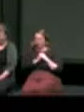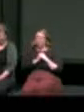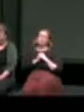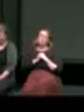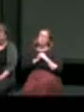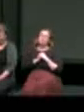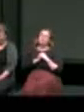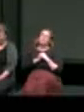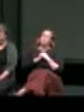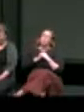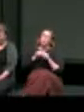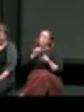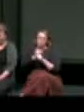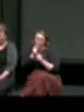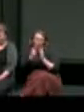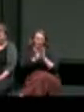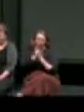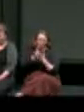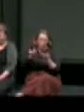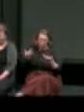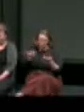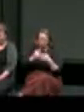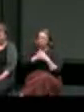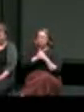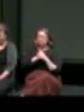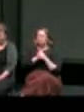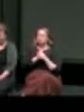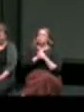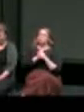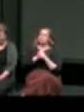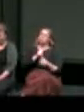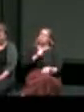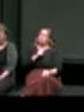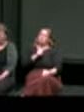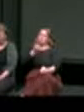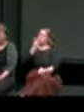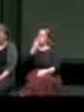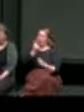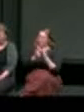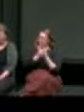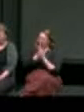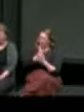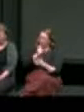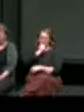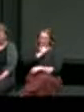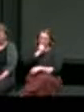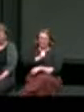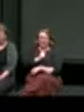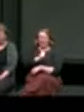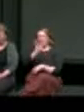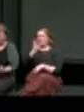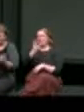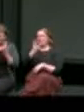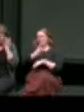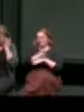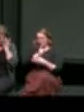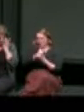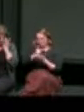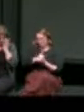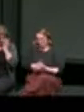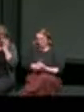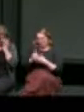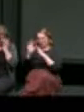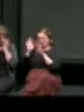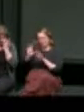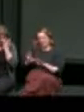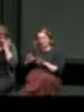Work hours, public impact. So work hours are 12 hours a day, 6 days a week. Sundays are